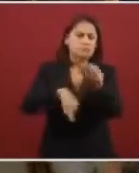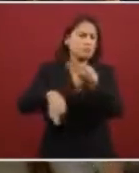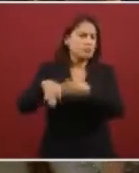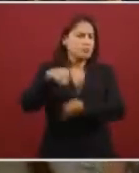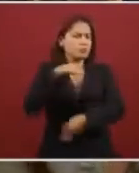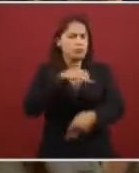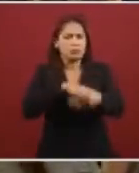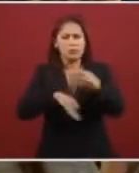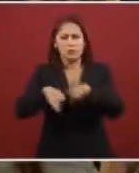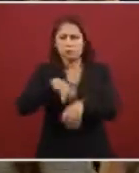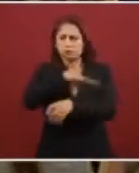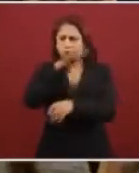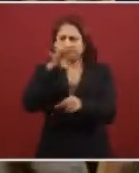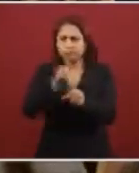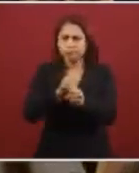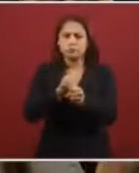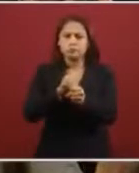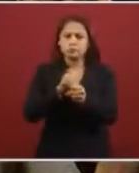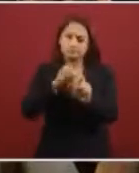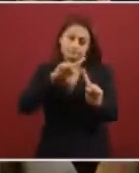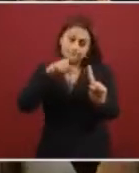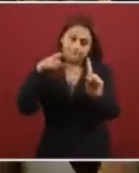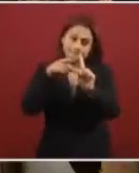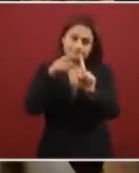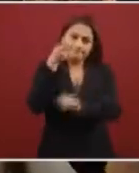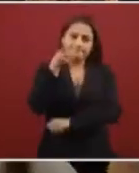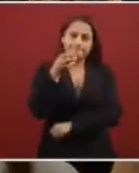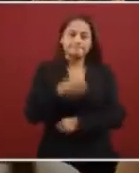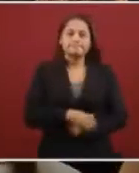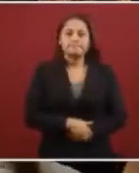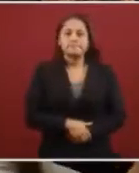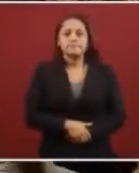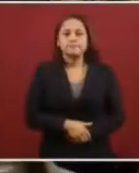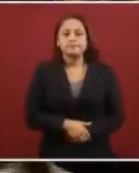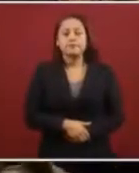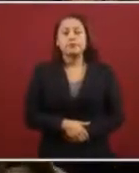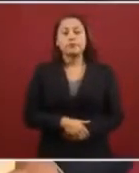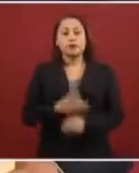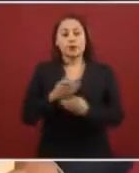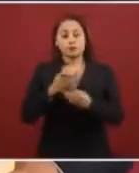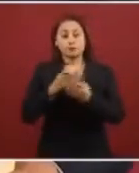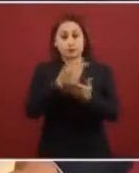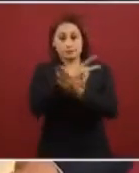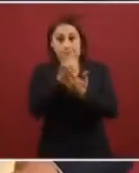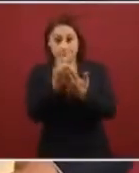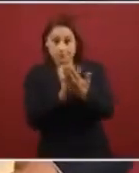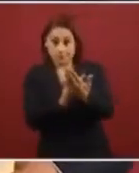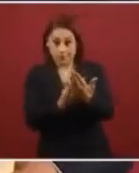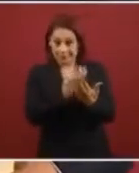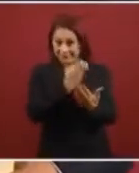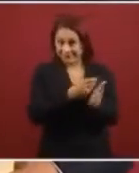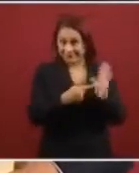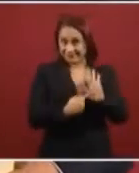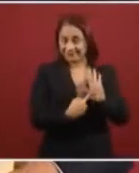Ese es el propósito. That is the purpose. Este programa. This program. Pues